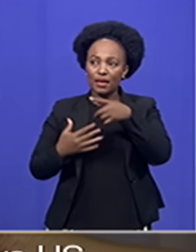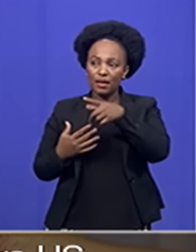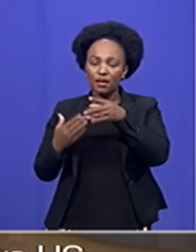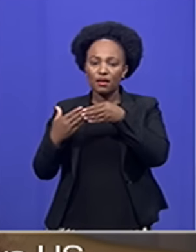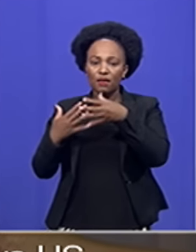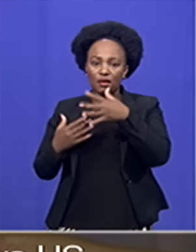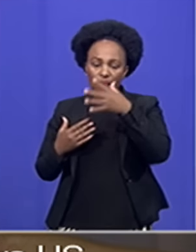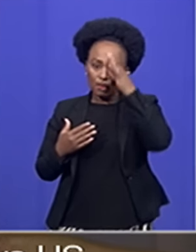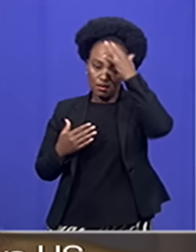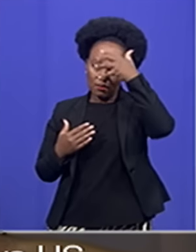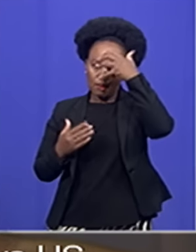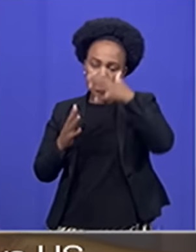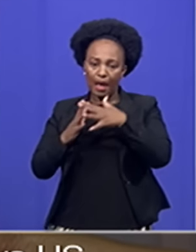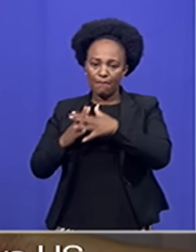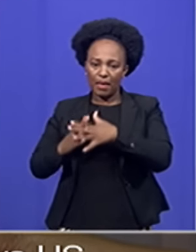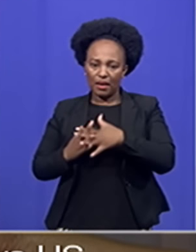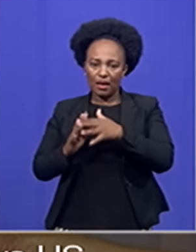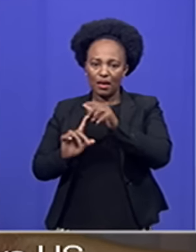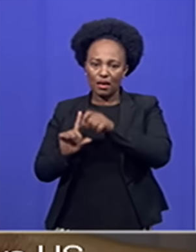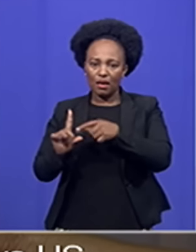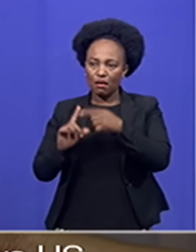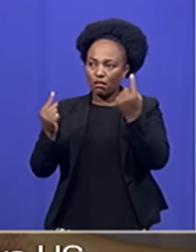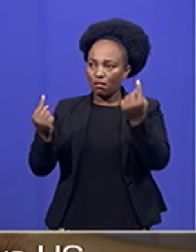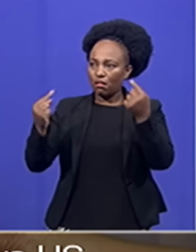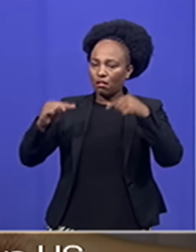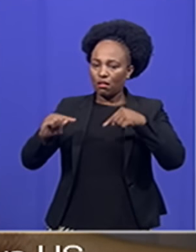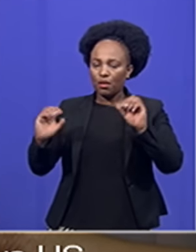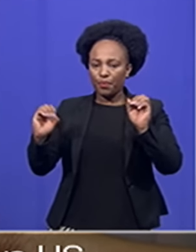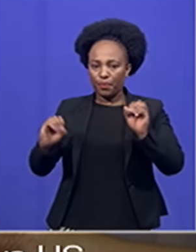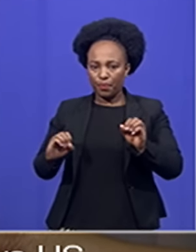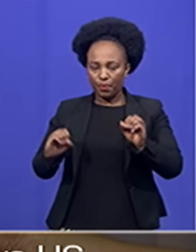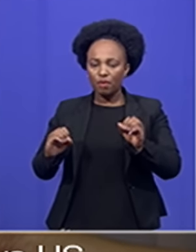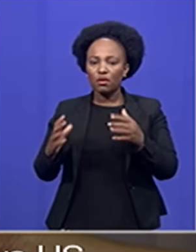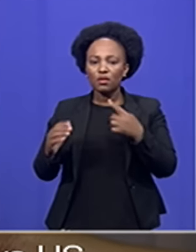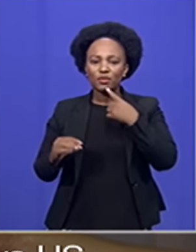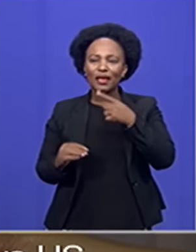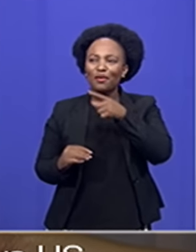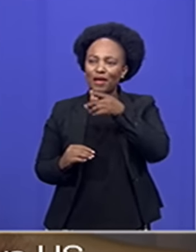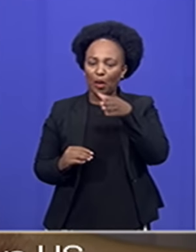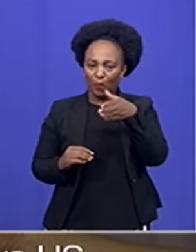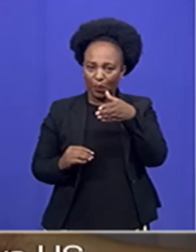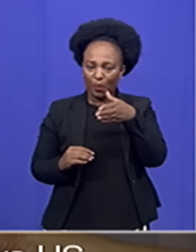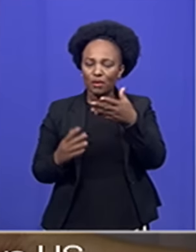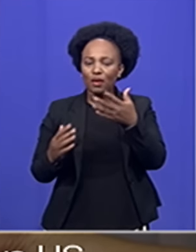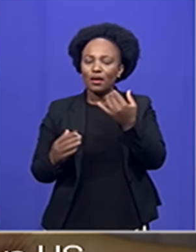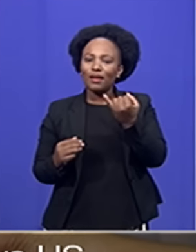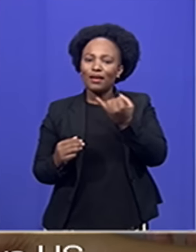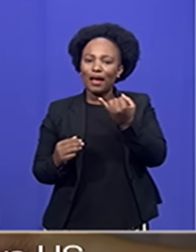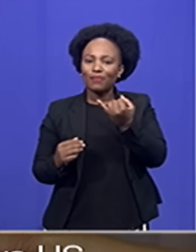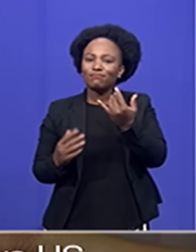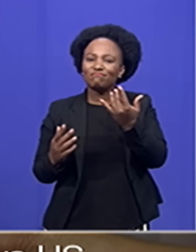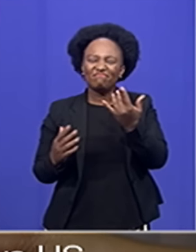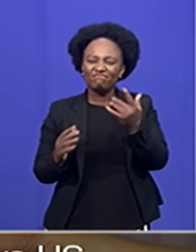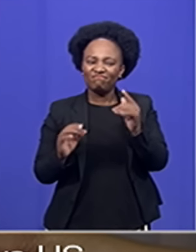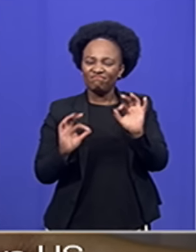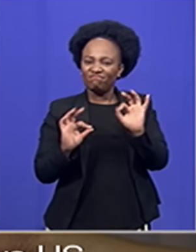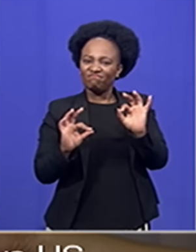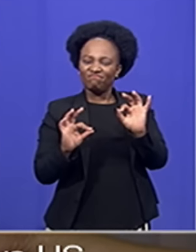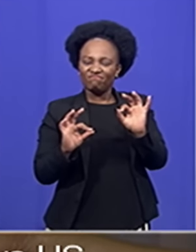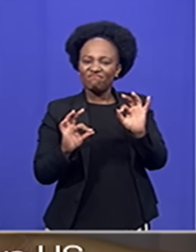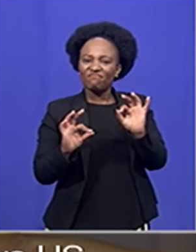gore ga a tlhagelela ka kwano and yalo le yalo gore yaanong ka bontlheng ba gore o ne a se teng e feleletsa nna kete e ne sena botsitso